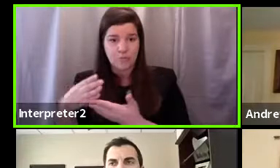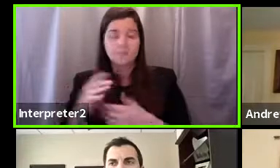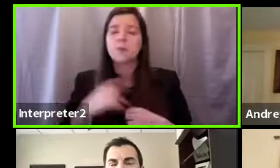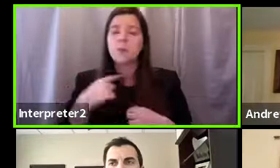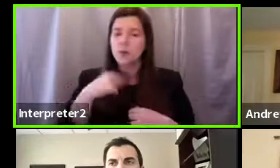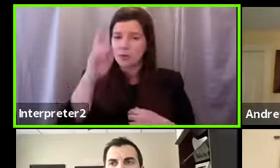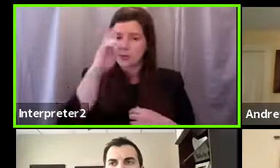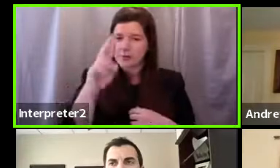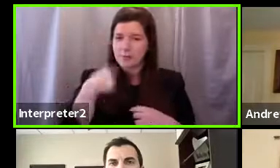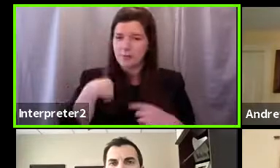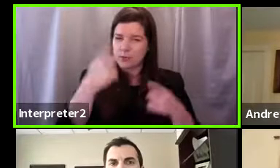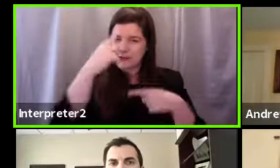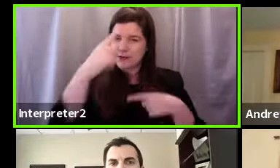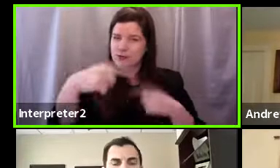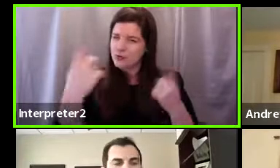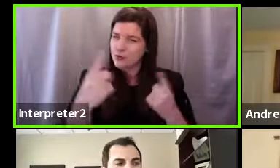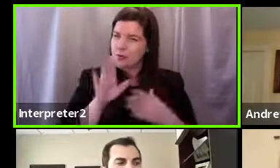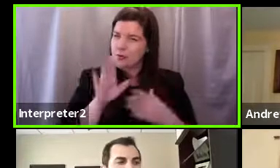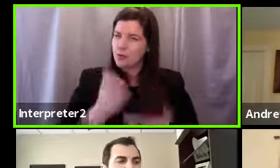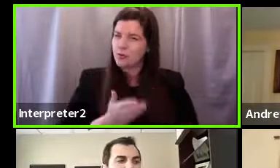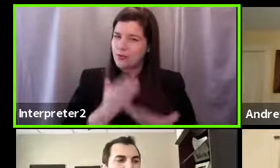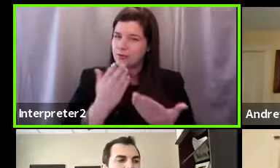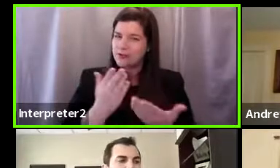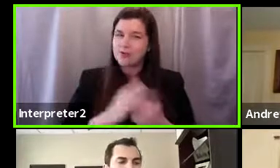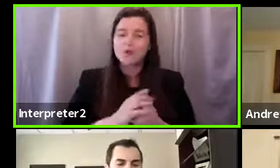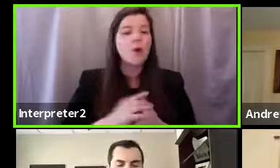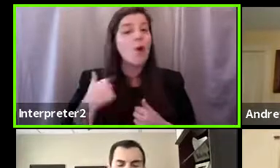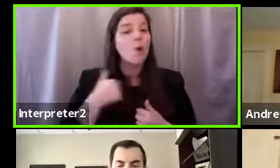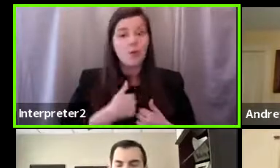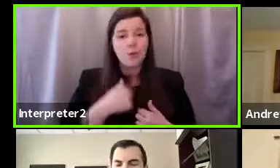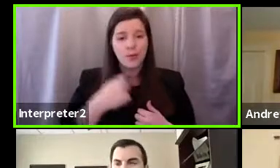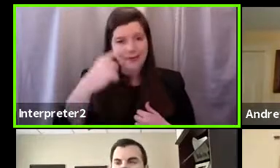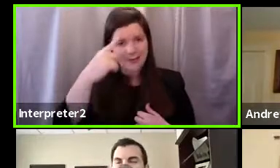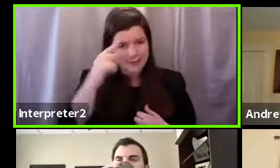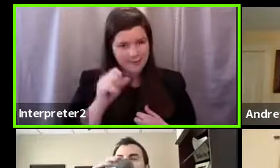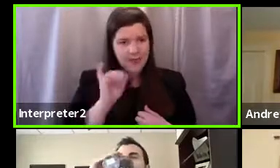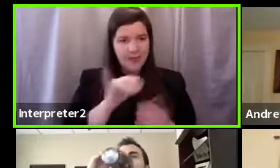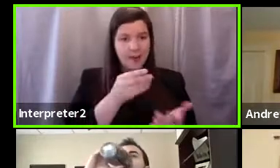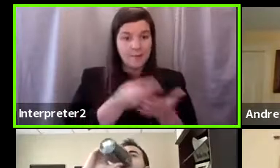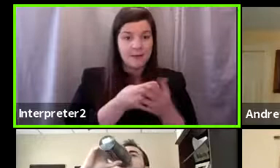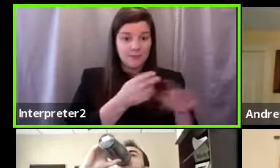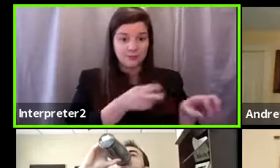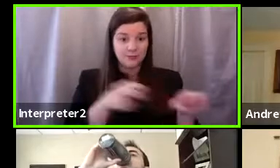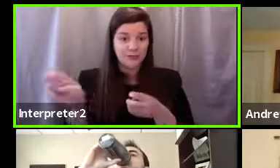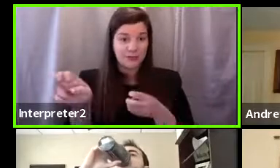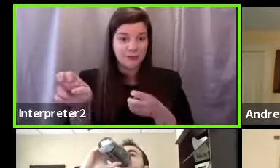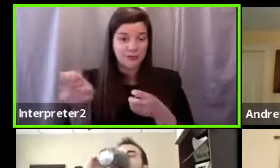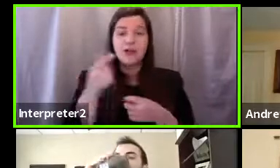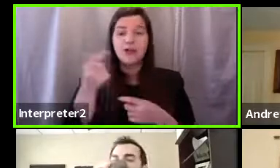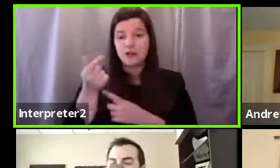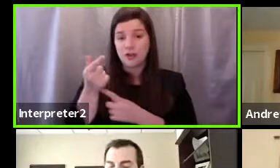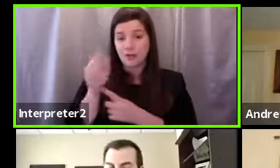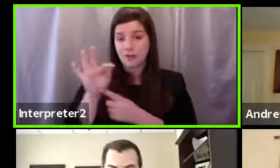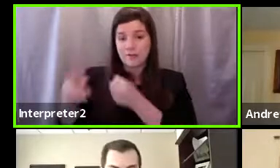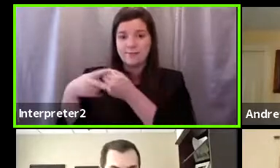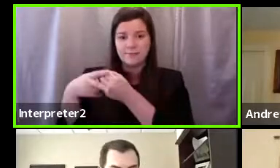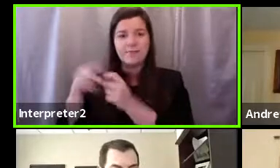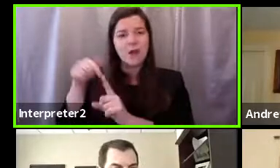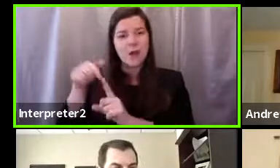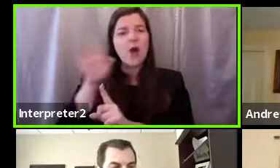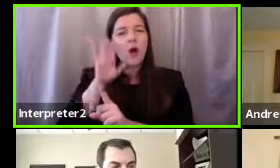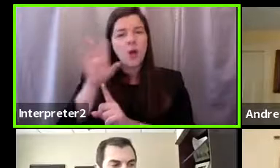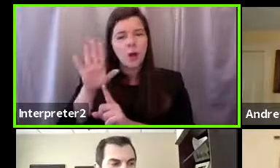respectfully disagree with that recommendation. We do think that this transfer in this general fund savings is a